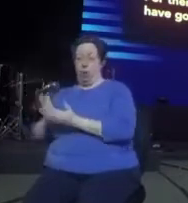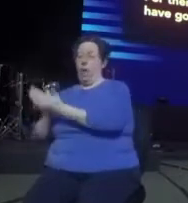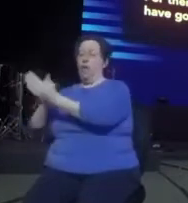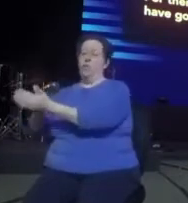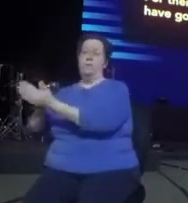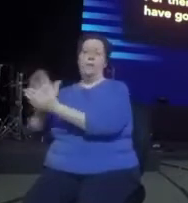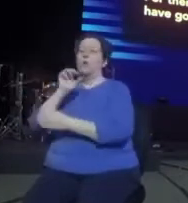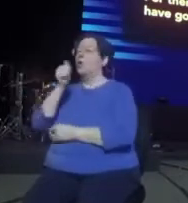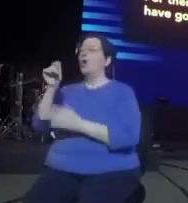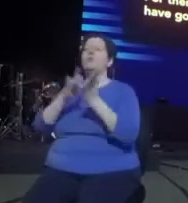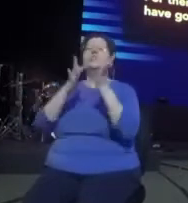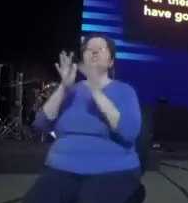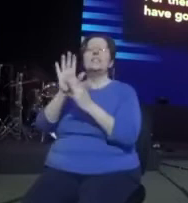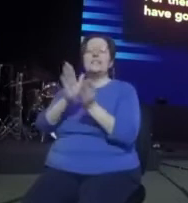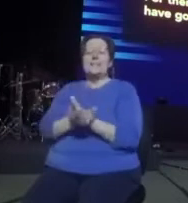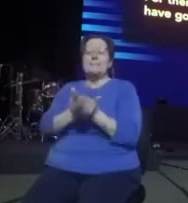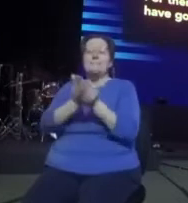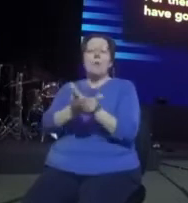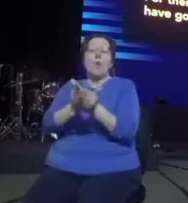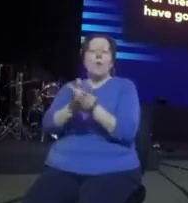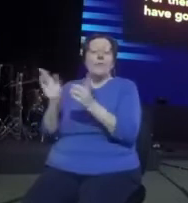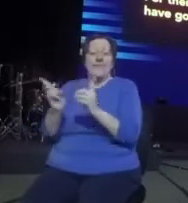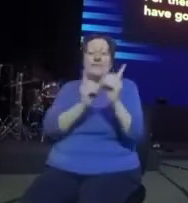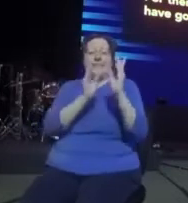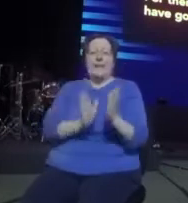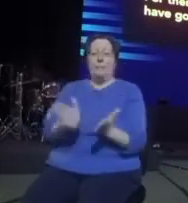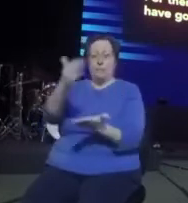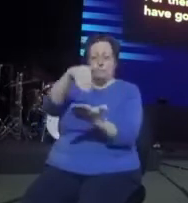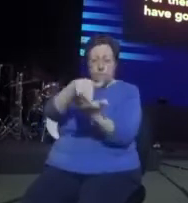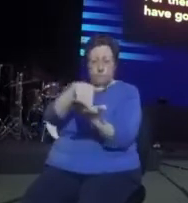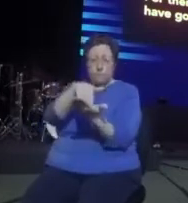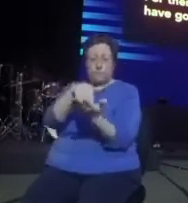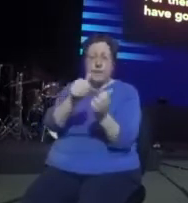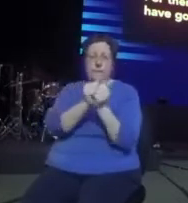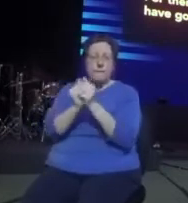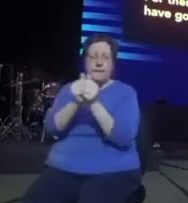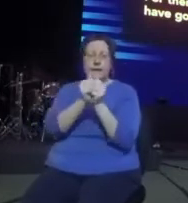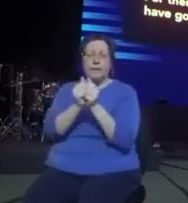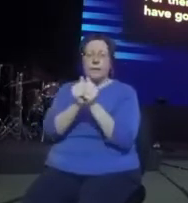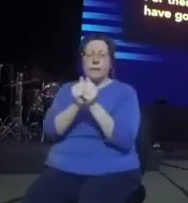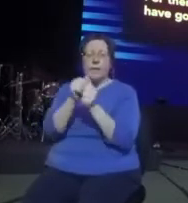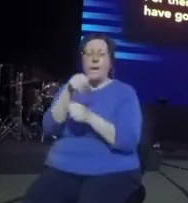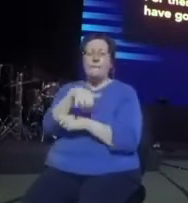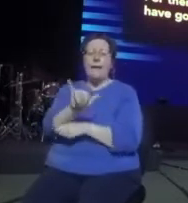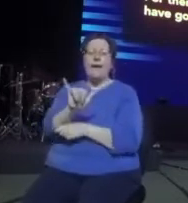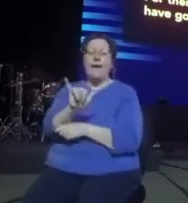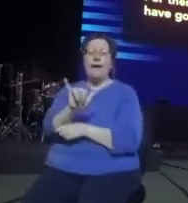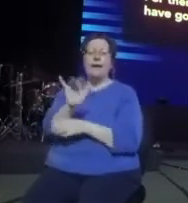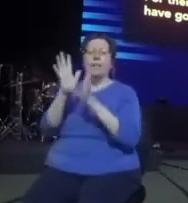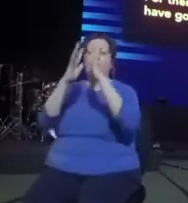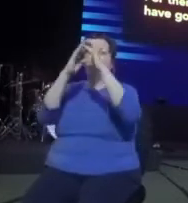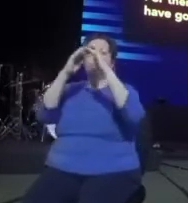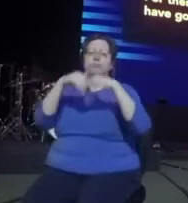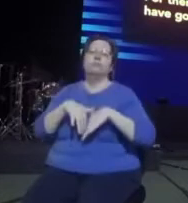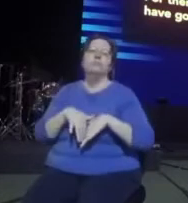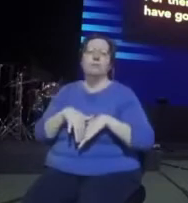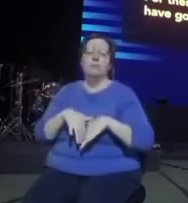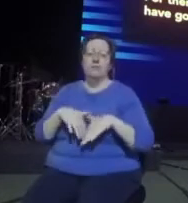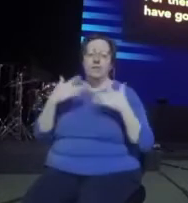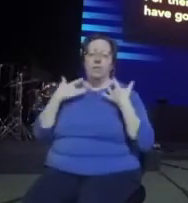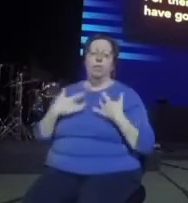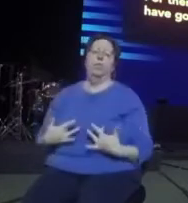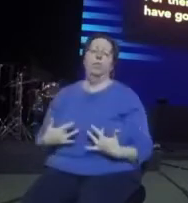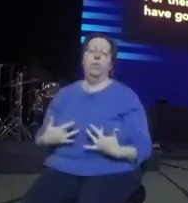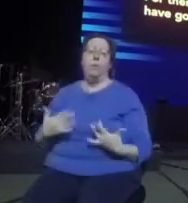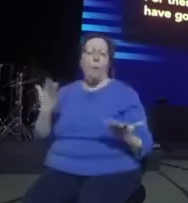in Jesus's boat at that moment. And yet they broke down. Why?